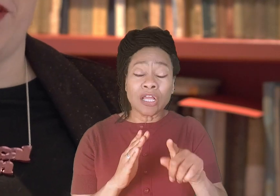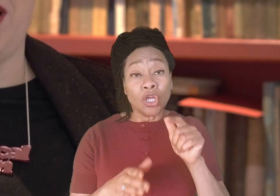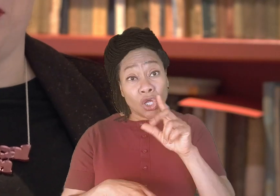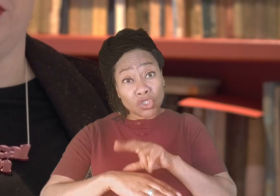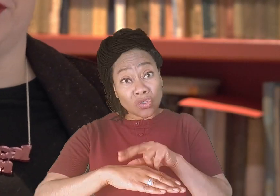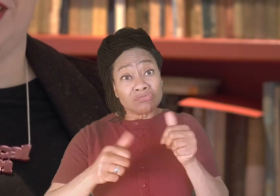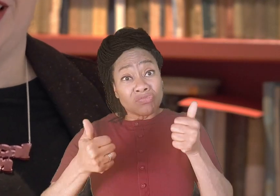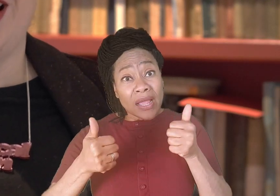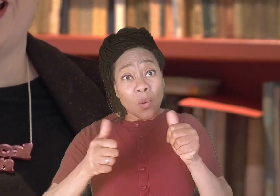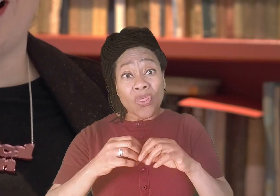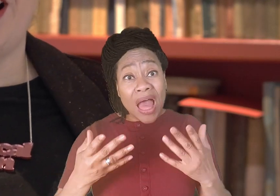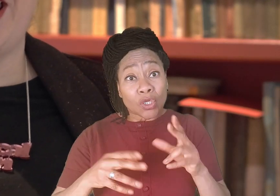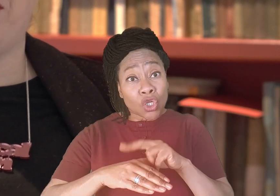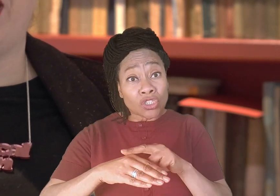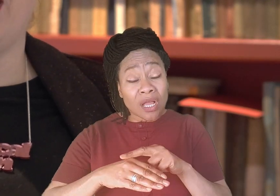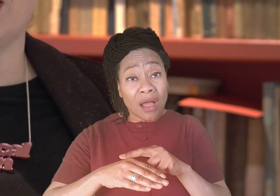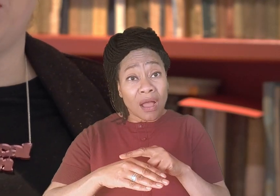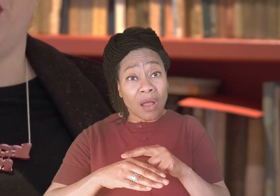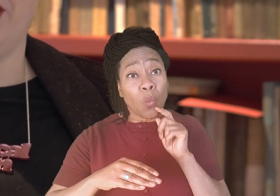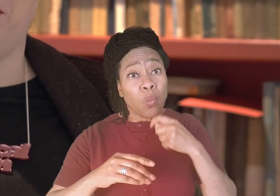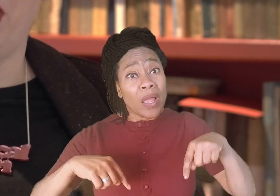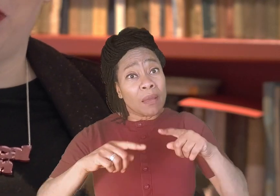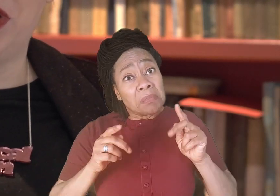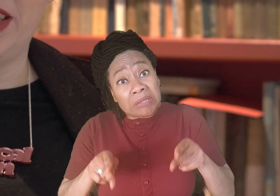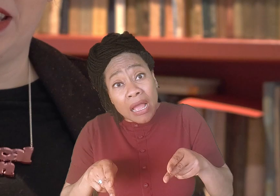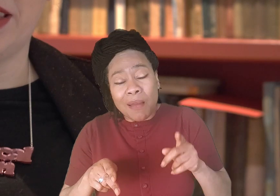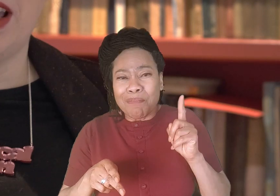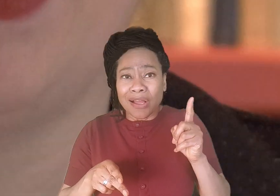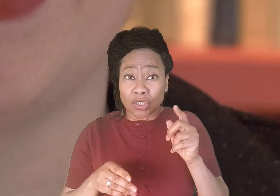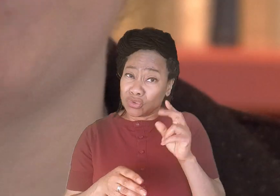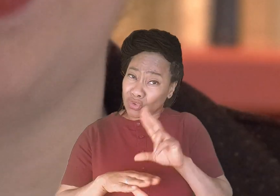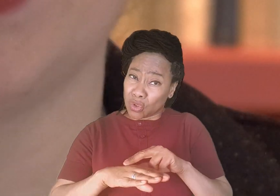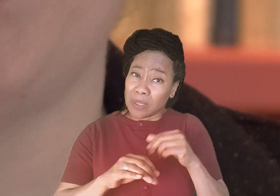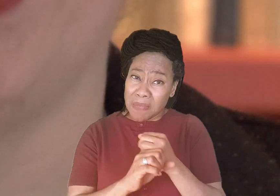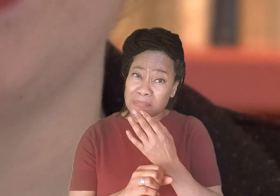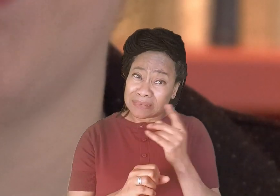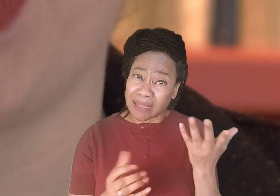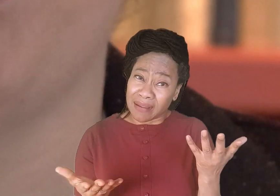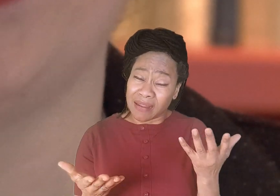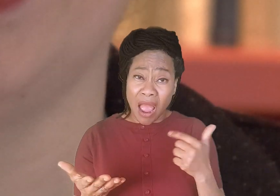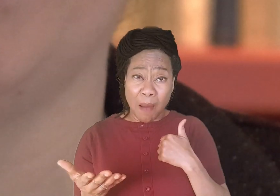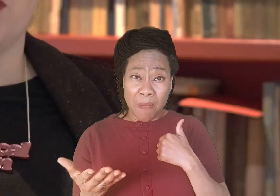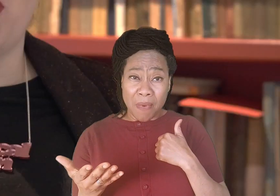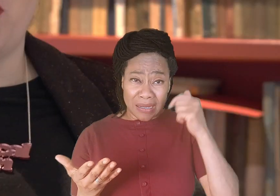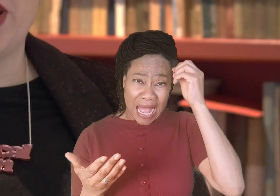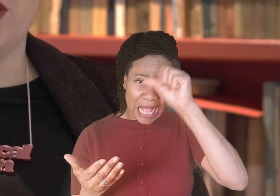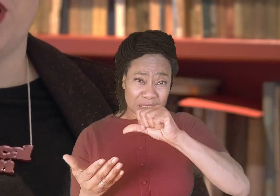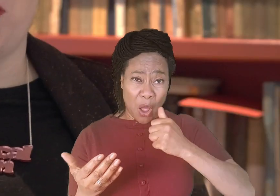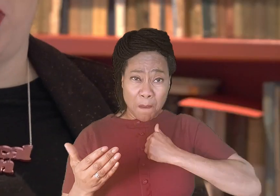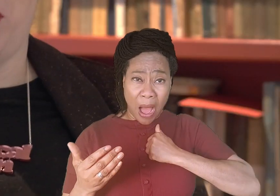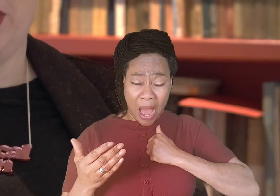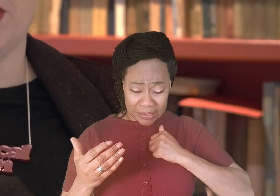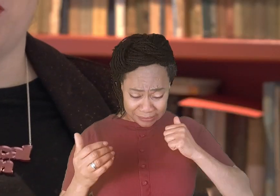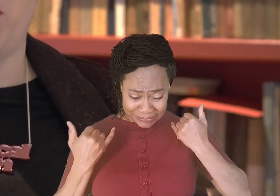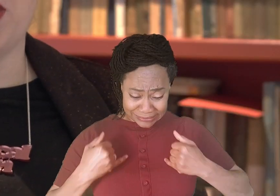not infallible. And I am an expert in my own disease. I am an expert in my own body. The more we can